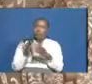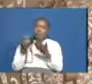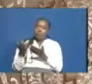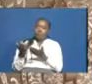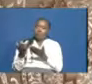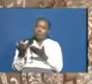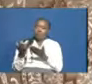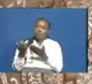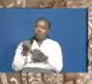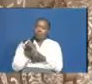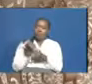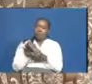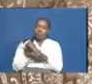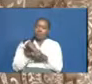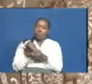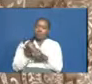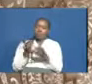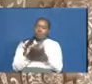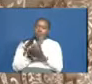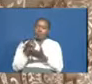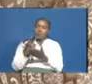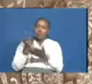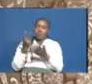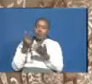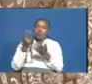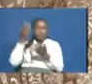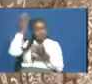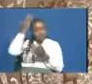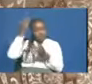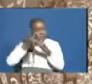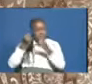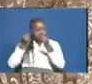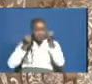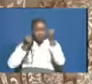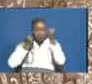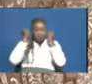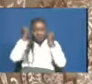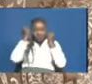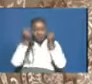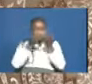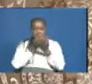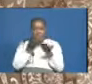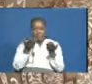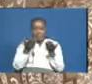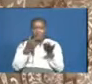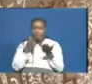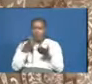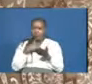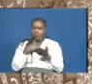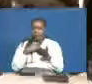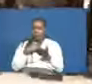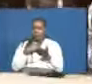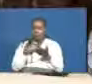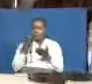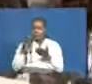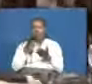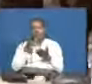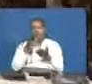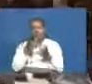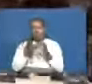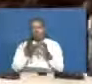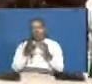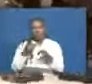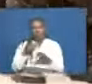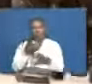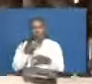I worked with some two nurses from the military. And they are the ones actually who told me, "Mom, why can't you come and join the military?" I